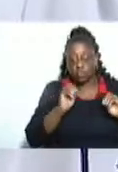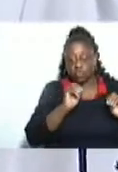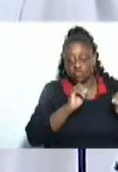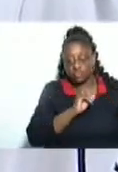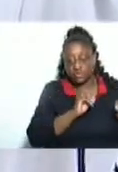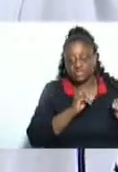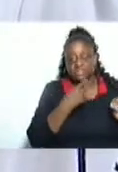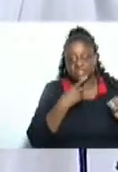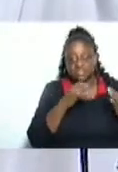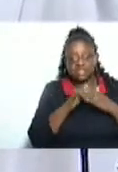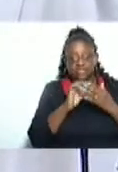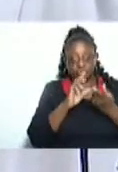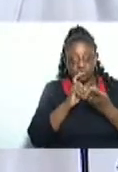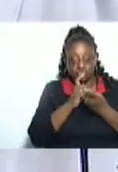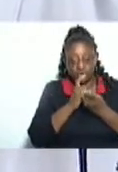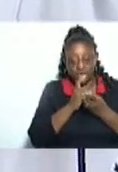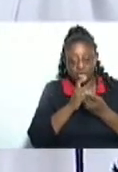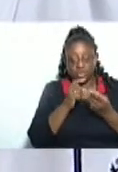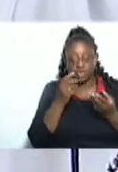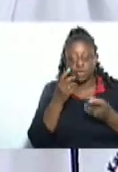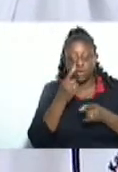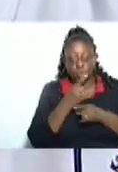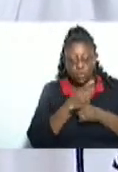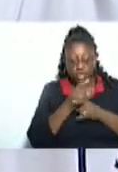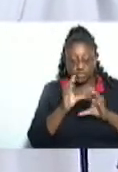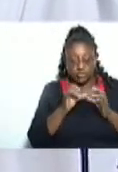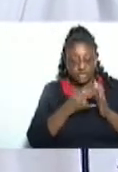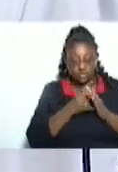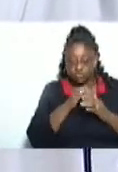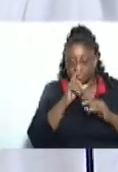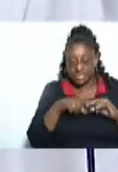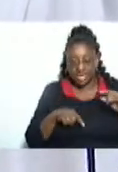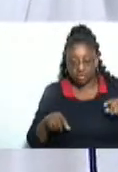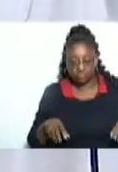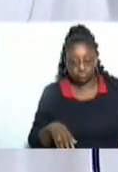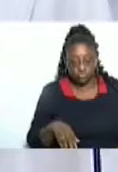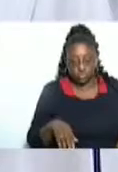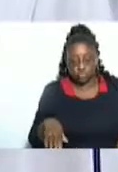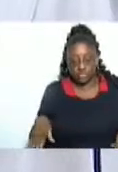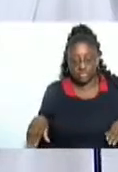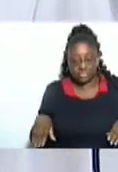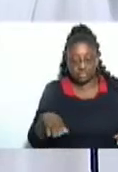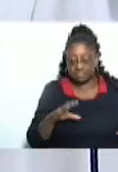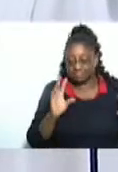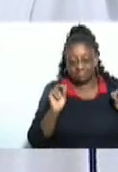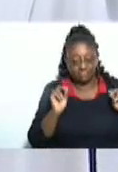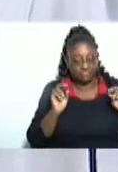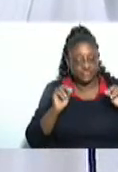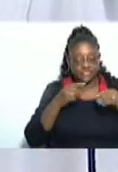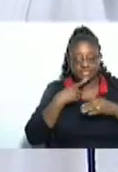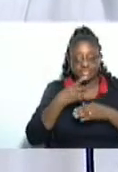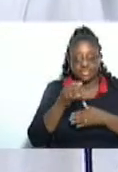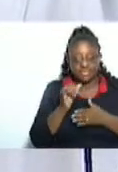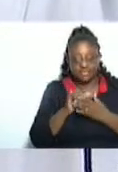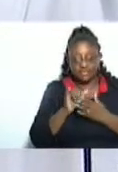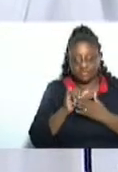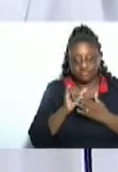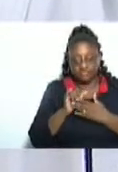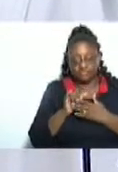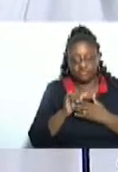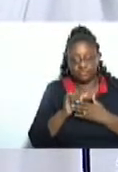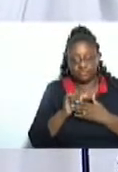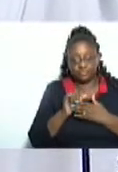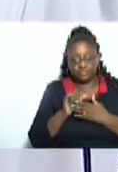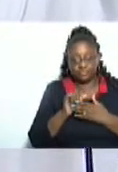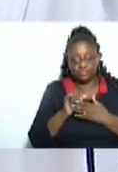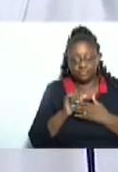and stuff like that. Shotokan has a lot of twisting and movements in it, so it is, up to us to be